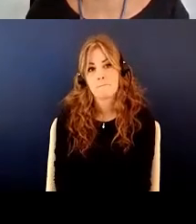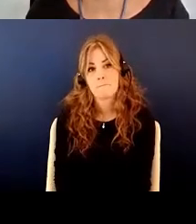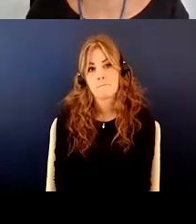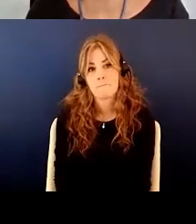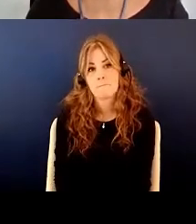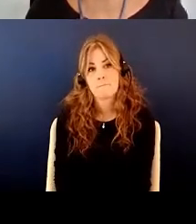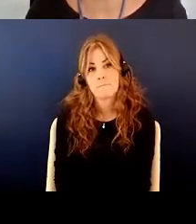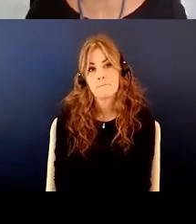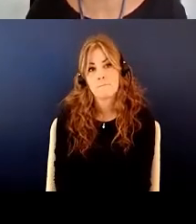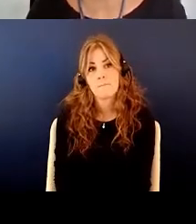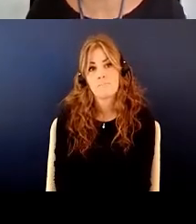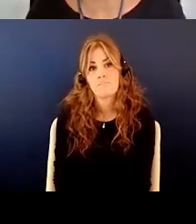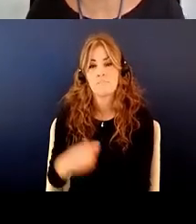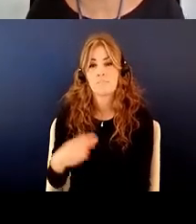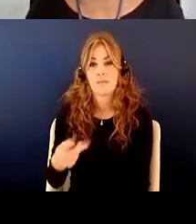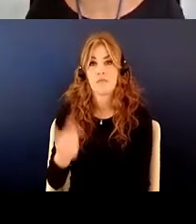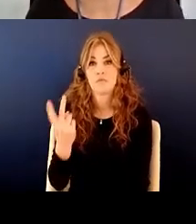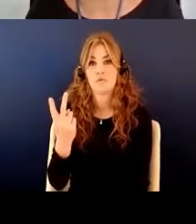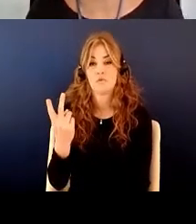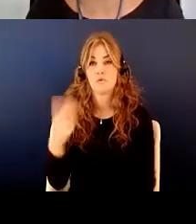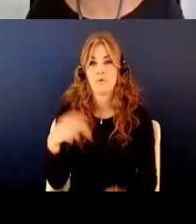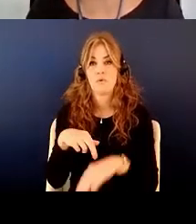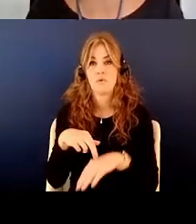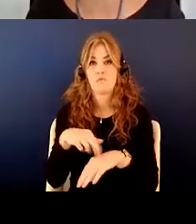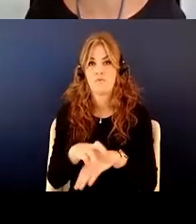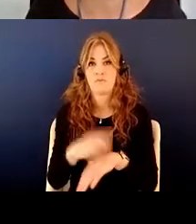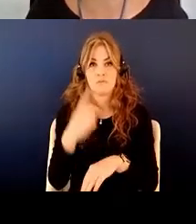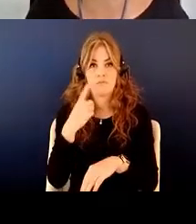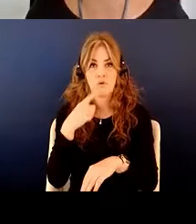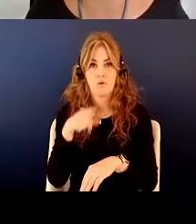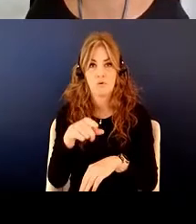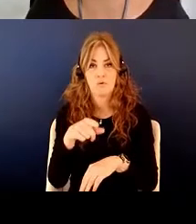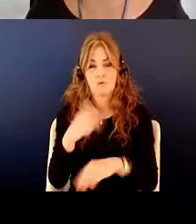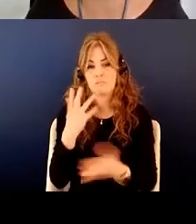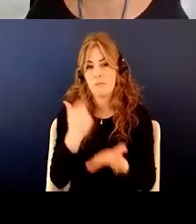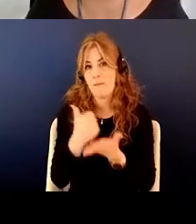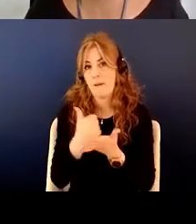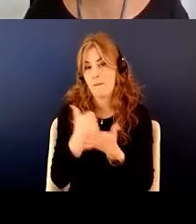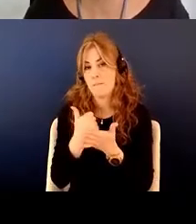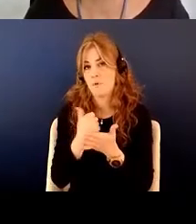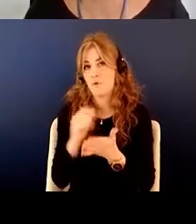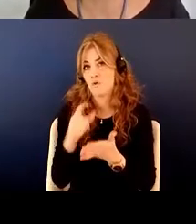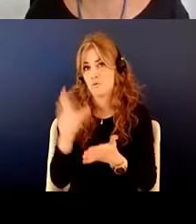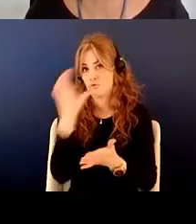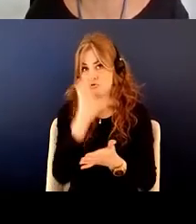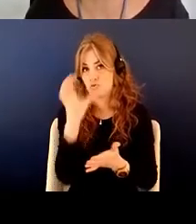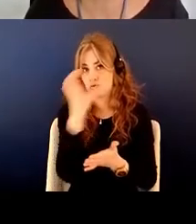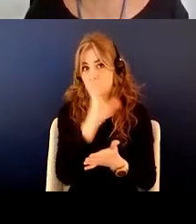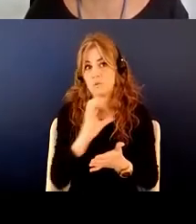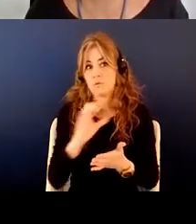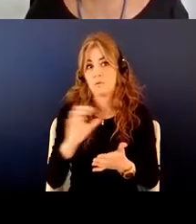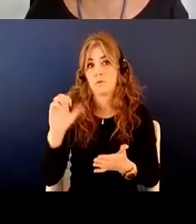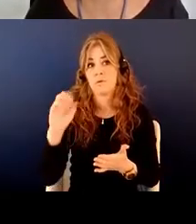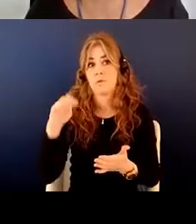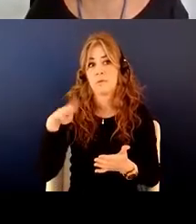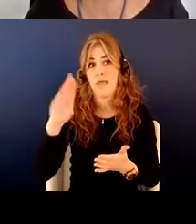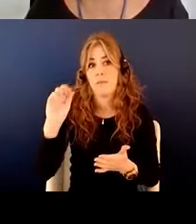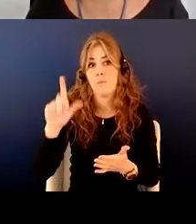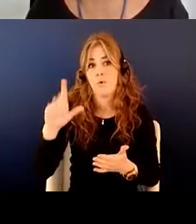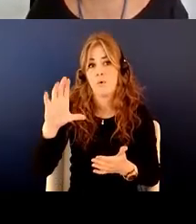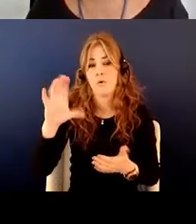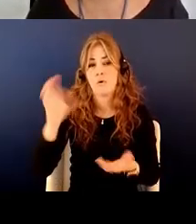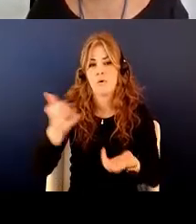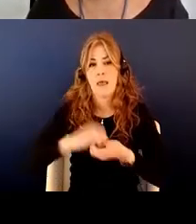I have 2 references here for you that might help your literature searching. The Campbell collaboration has an